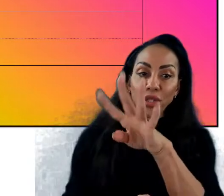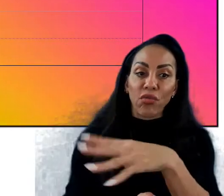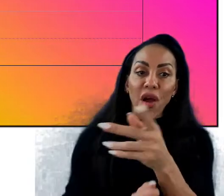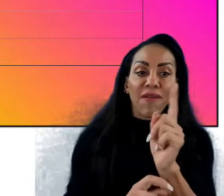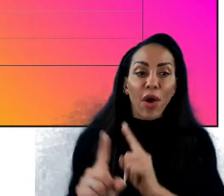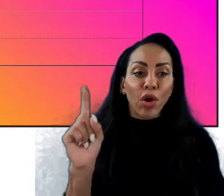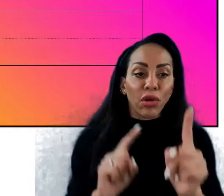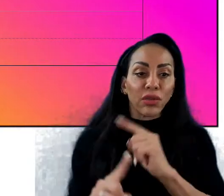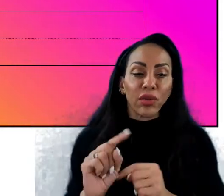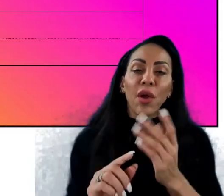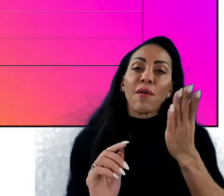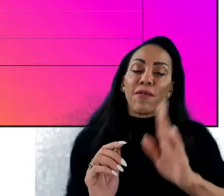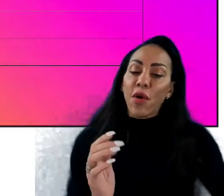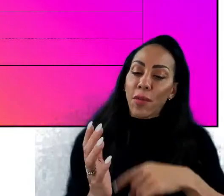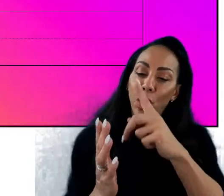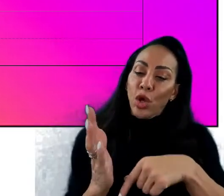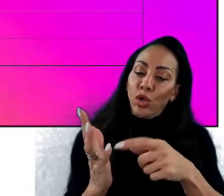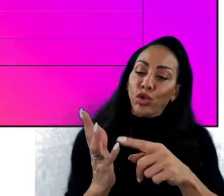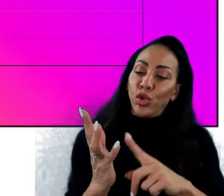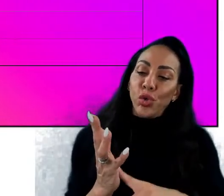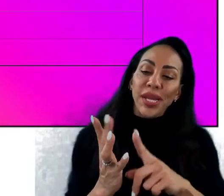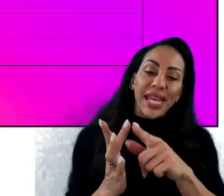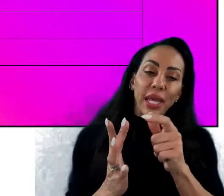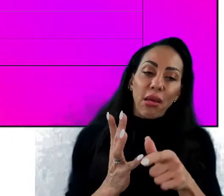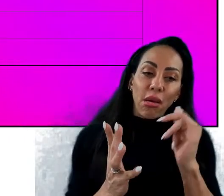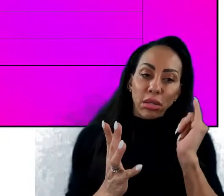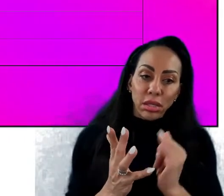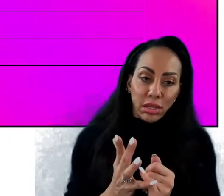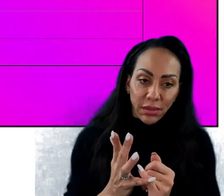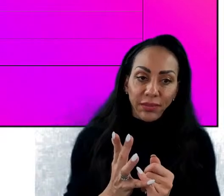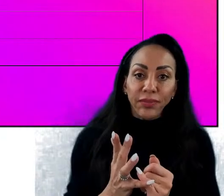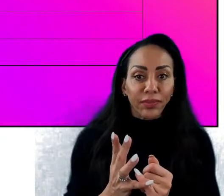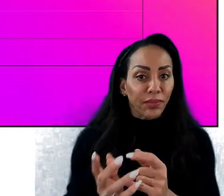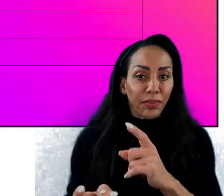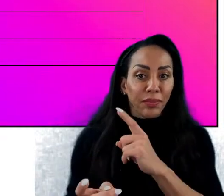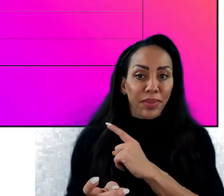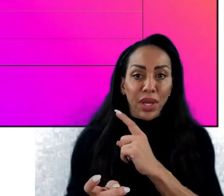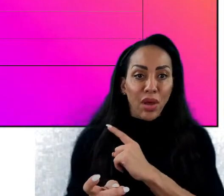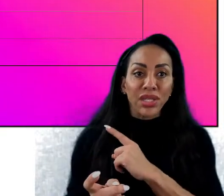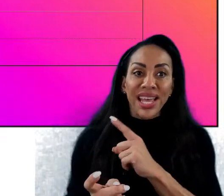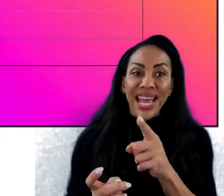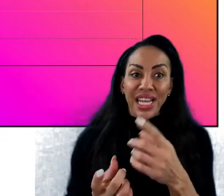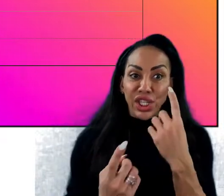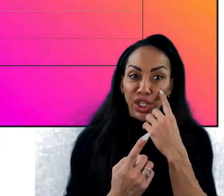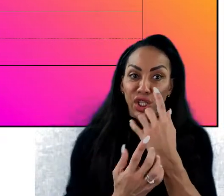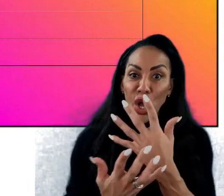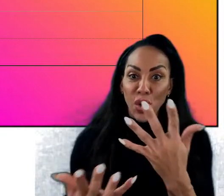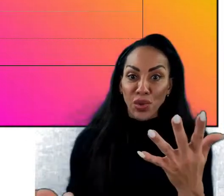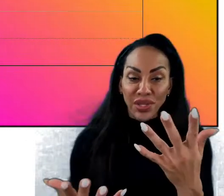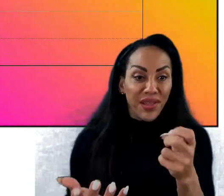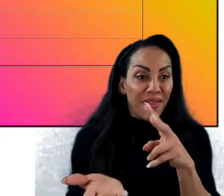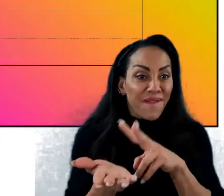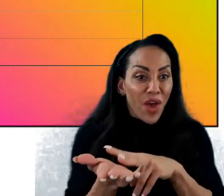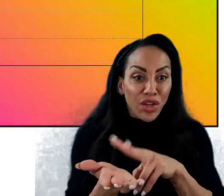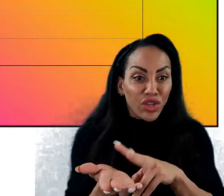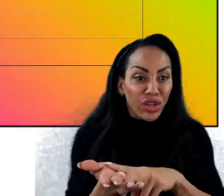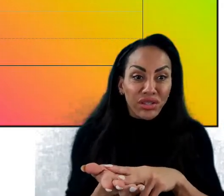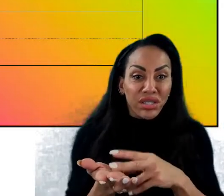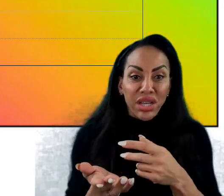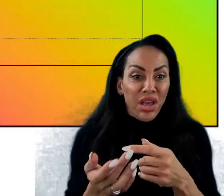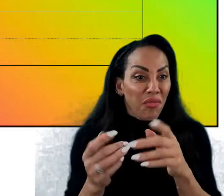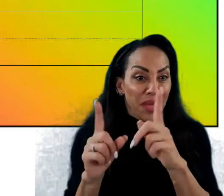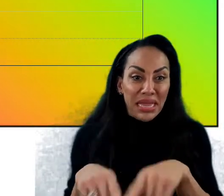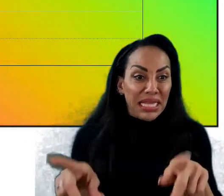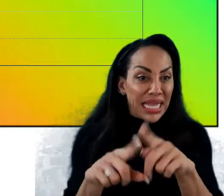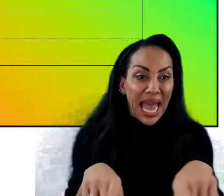basically how long it stood the test of time. And it's a testament to the great format and the work that these guys did at the beginning to make it last this